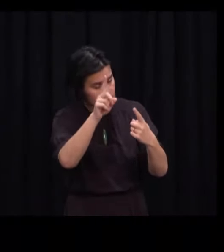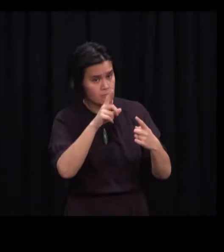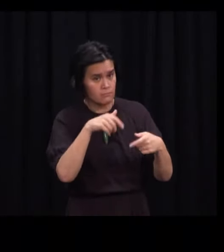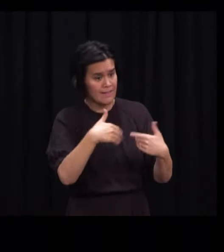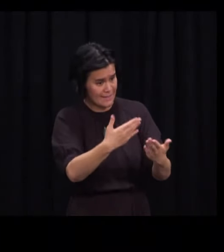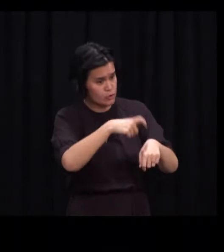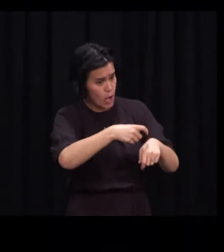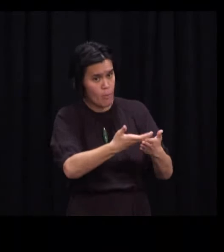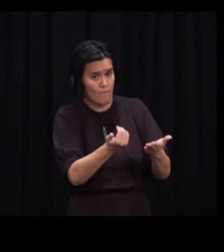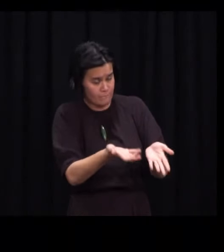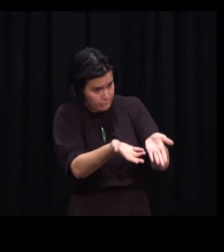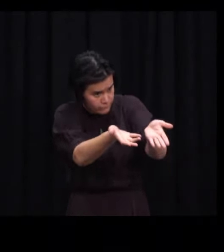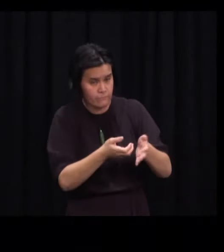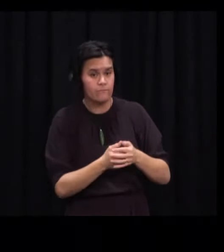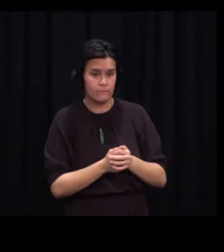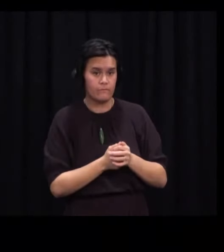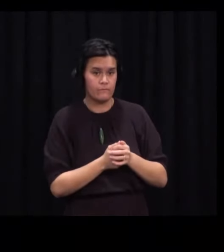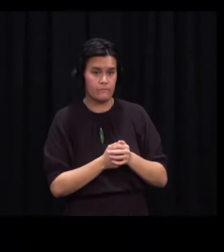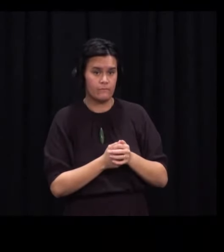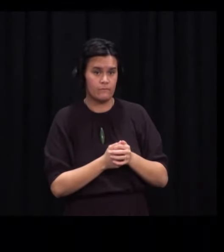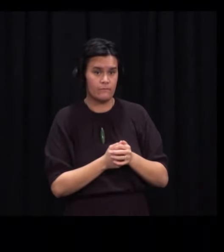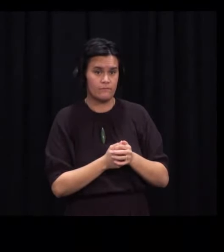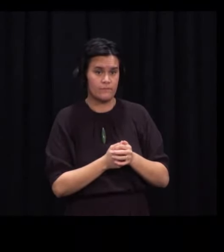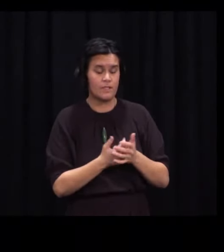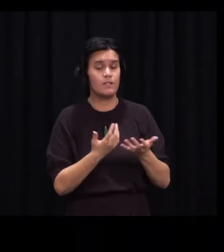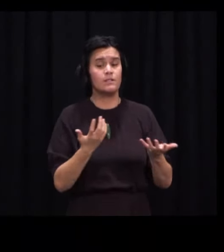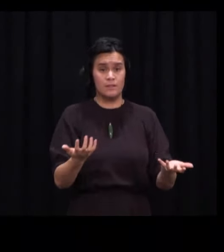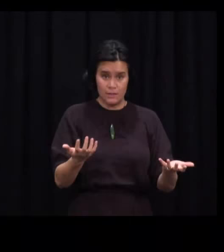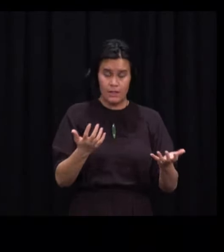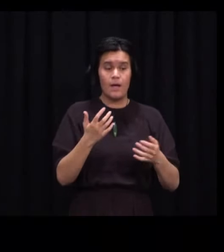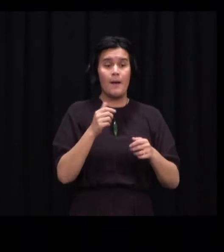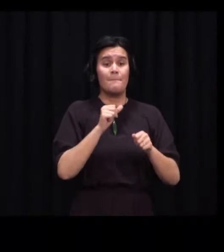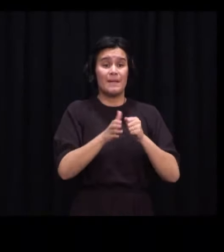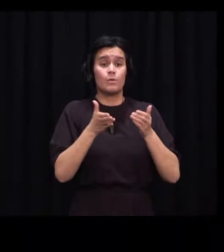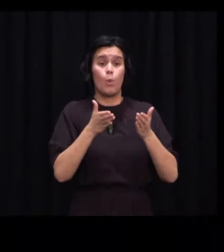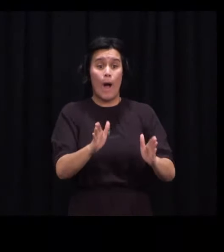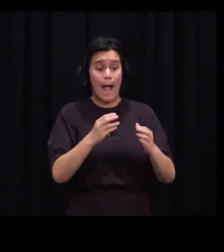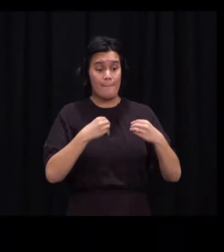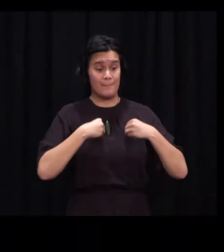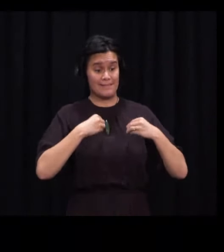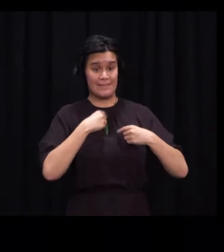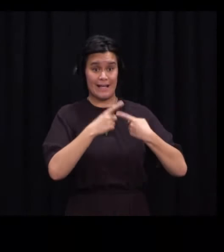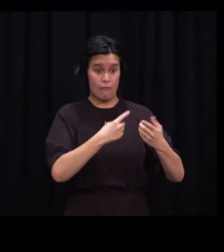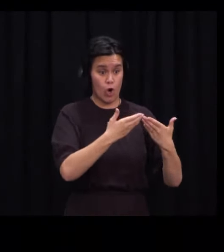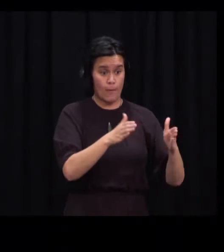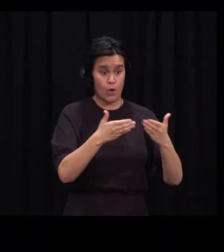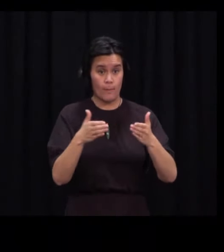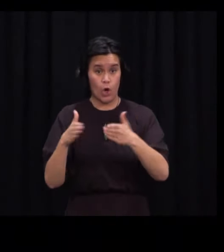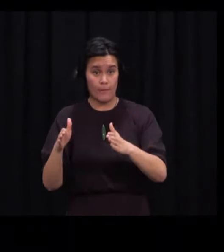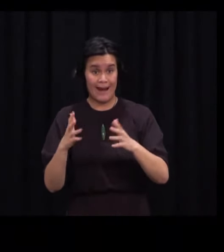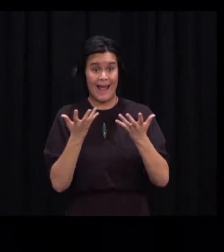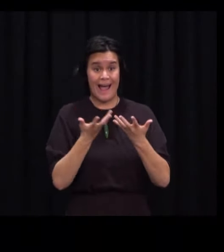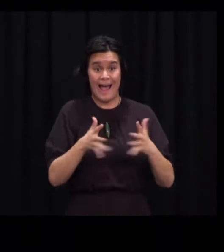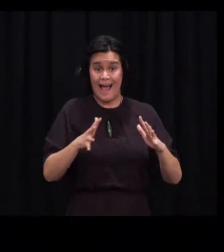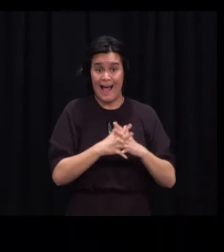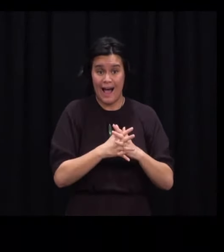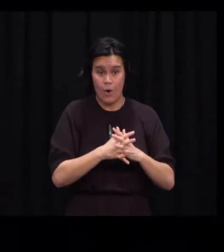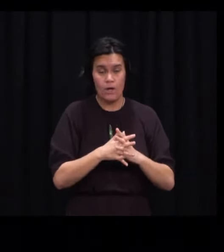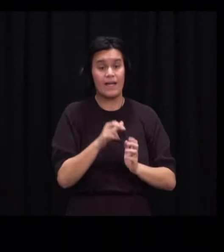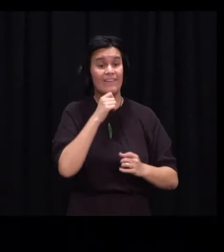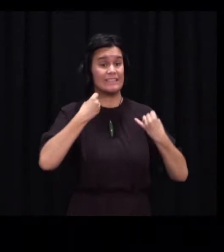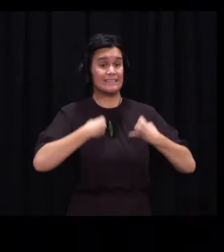down alert levels and for businesses to stay open is for sick people to stay at home and for everyone to be vaccinated. For everyone else,